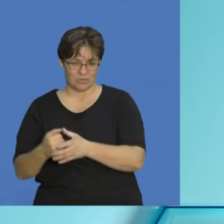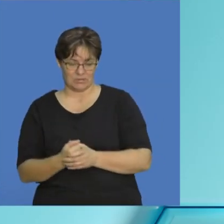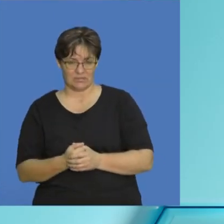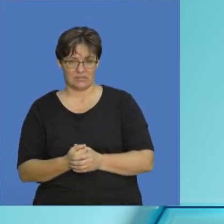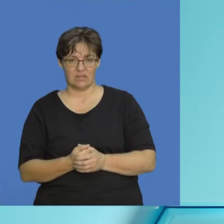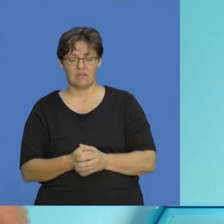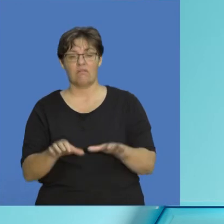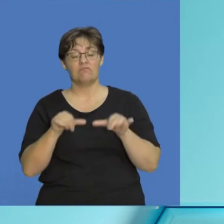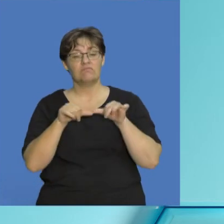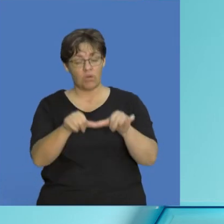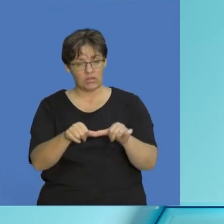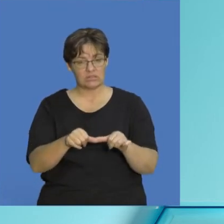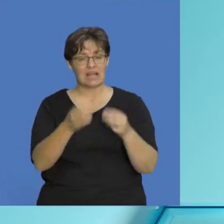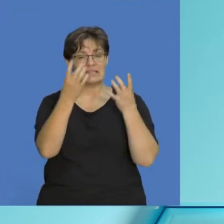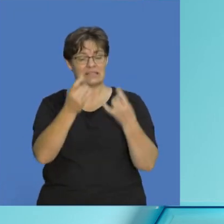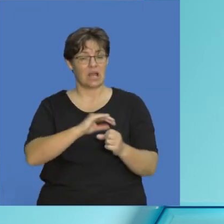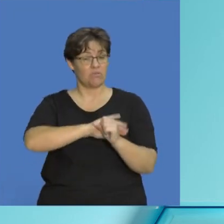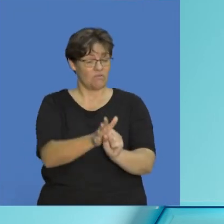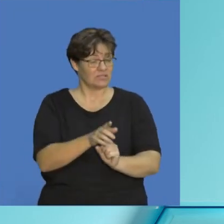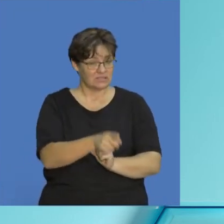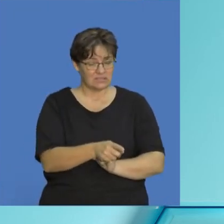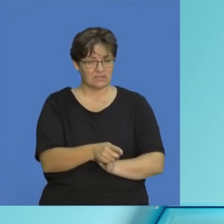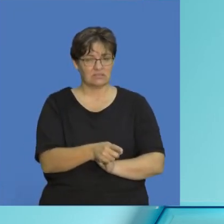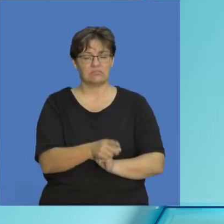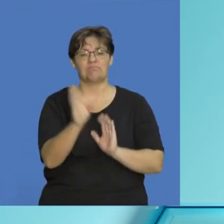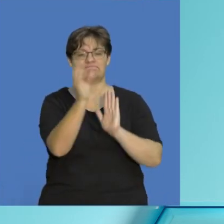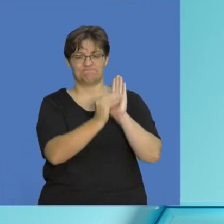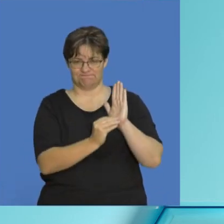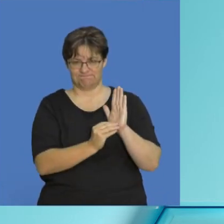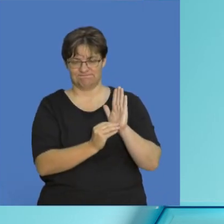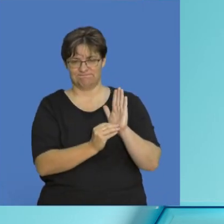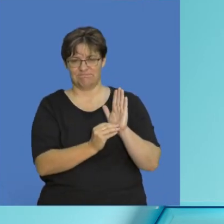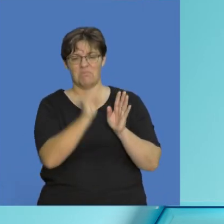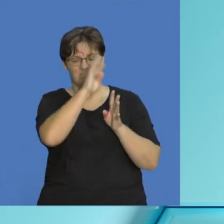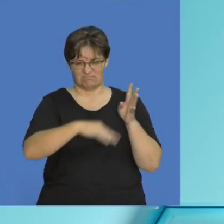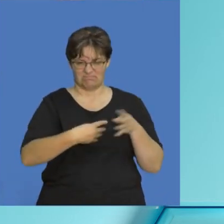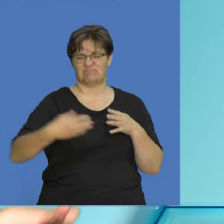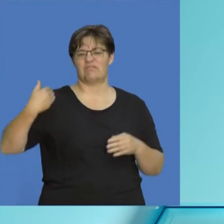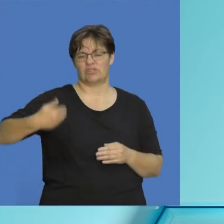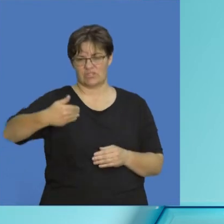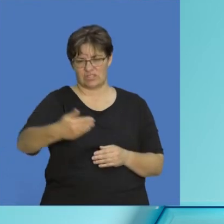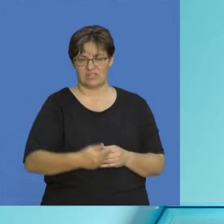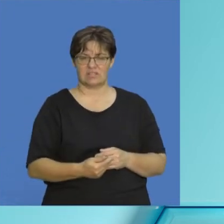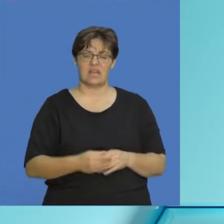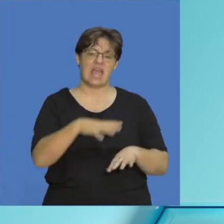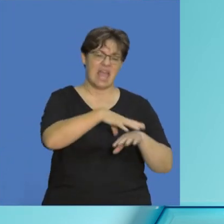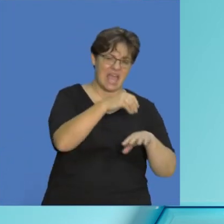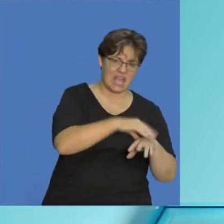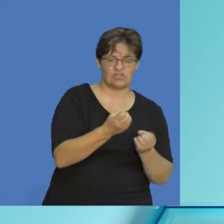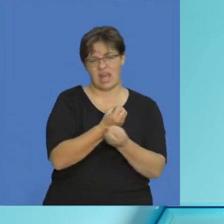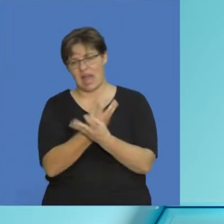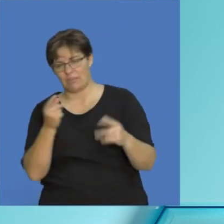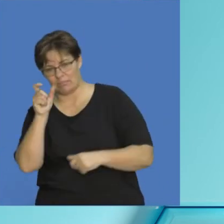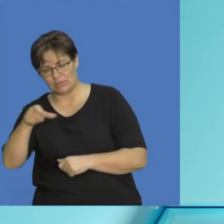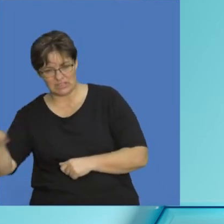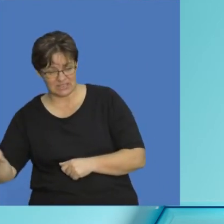data and group everything. If you've been following the stats of COVID-19, has been recorded more into kind of frequency